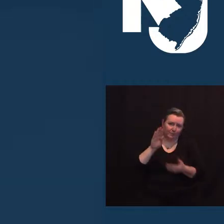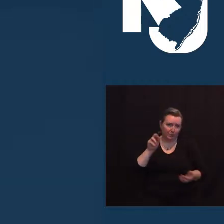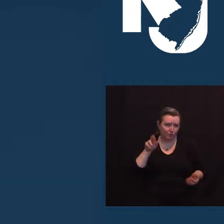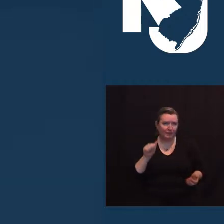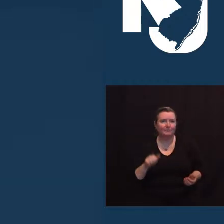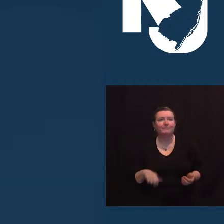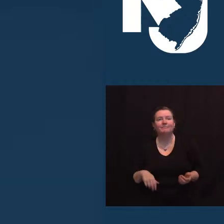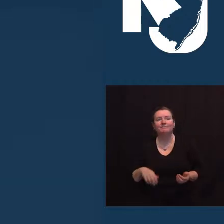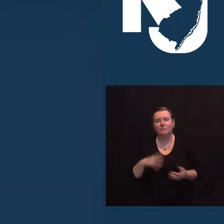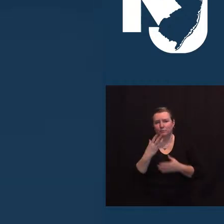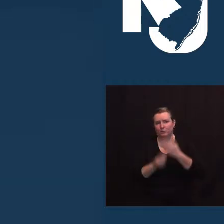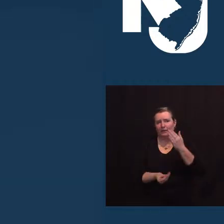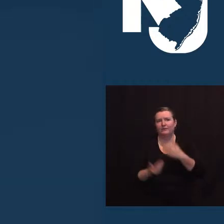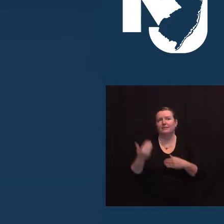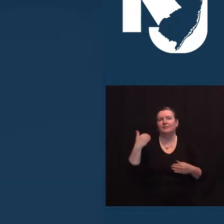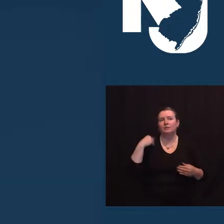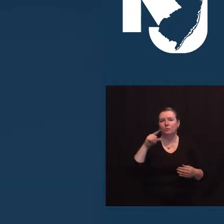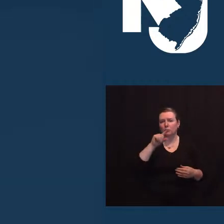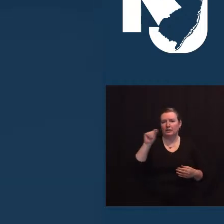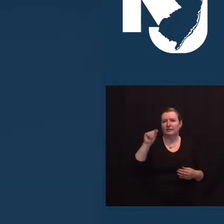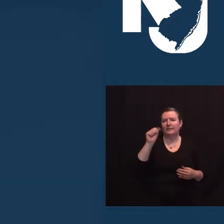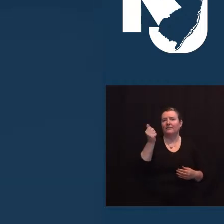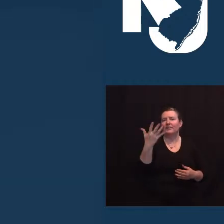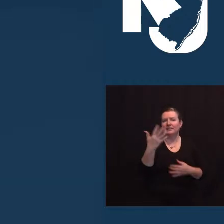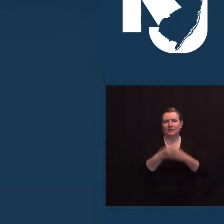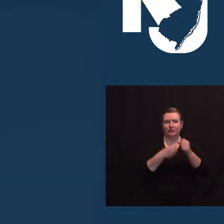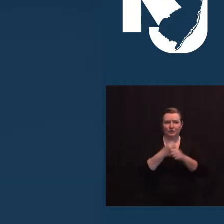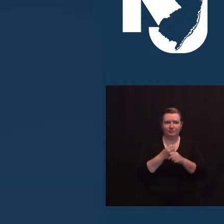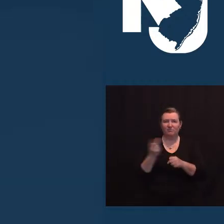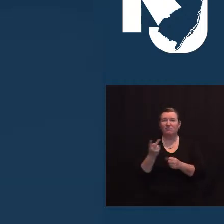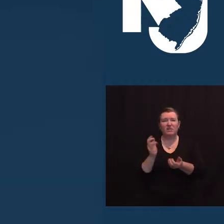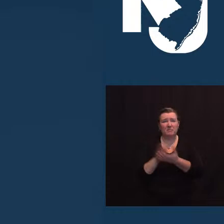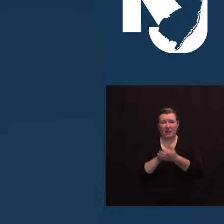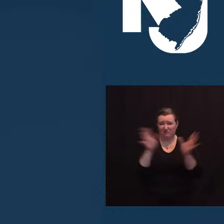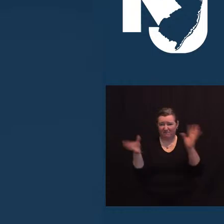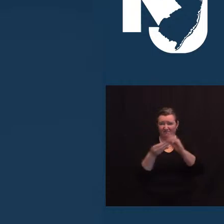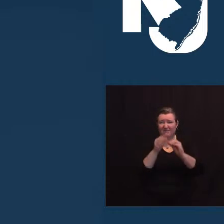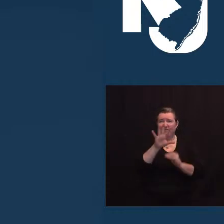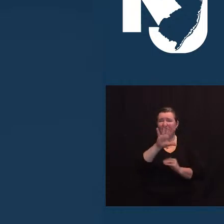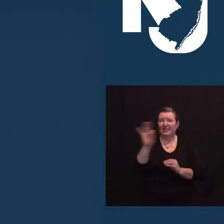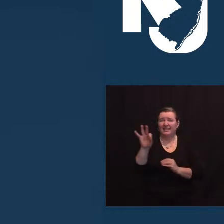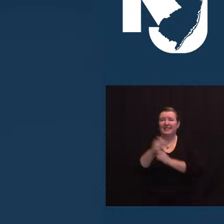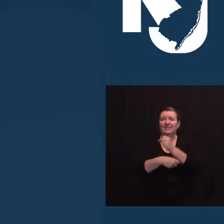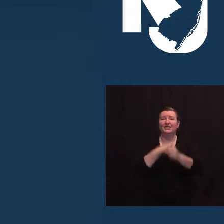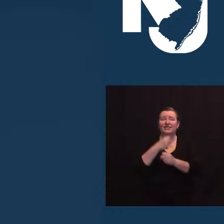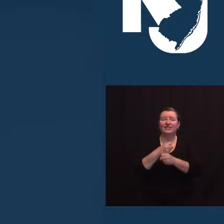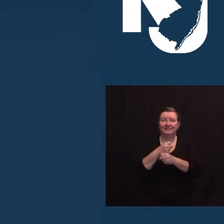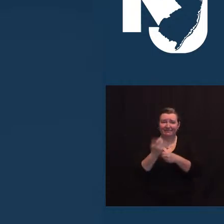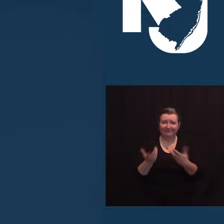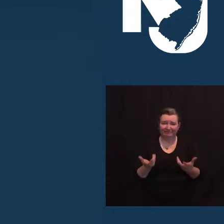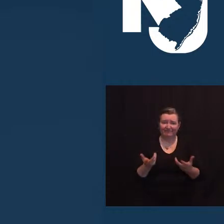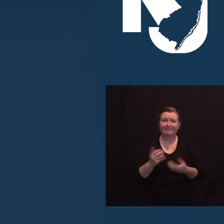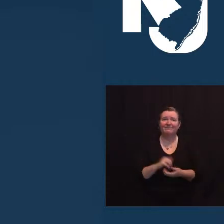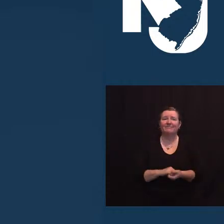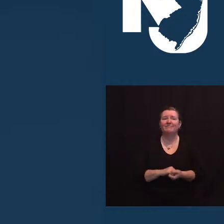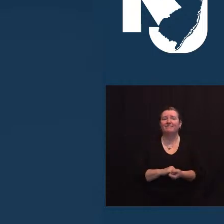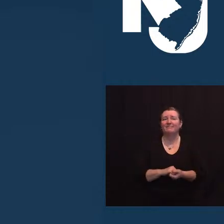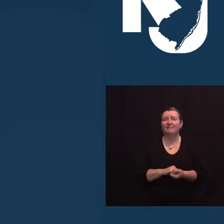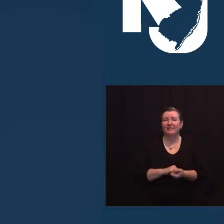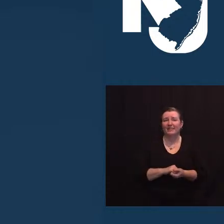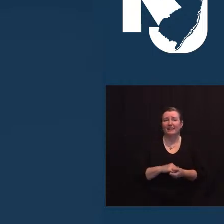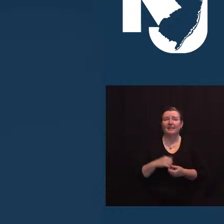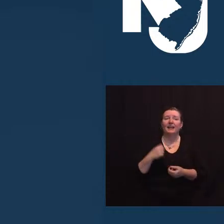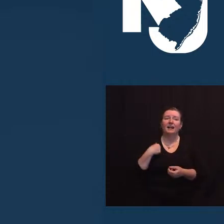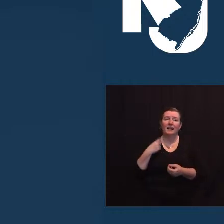2015, with whom he shared 59 years of marriage. He leaves behind their daughter, Kate, with whom I had the great honor of speaking on Monday,